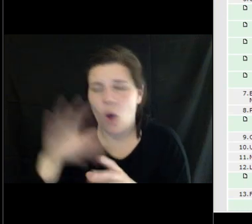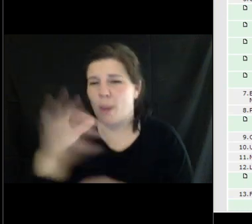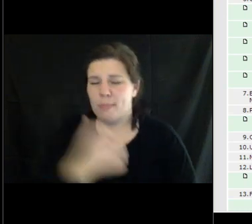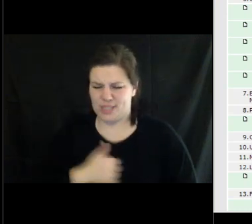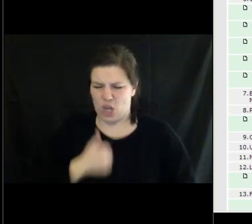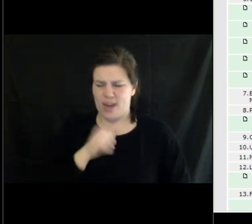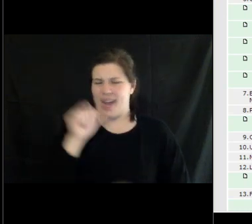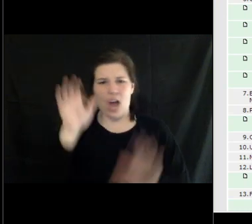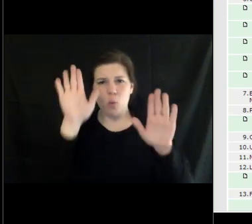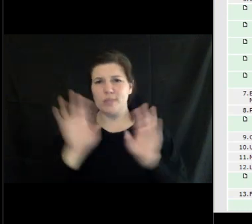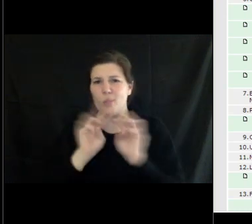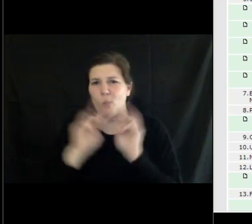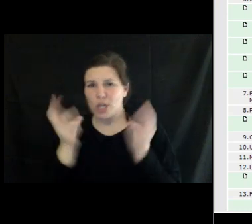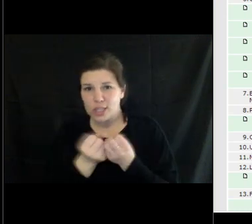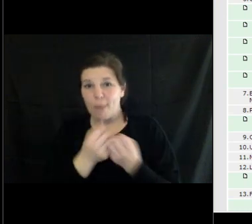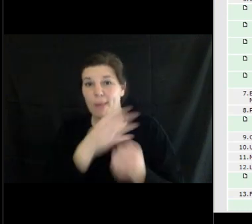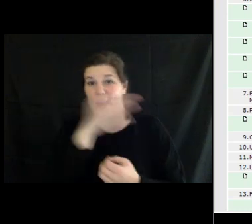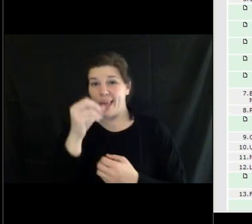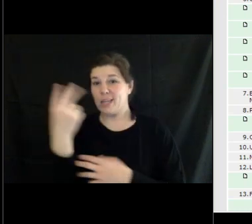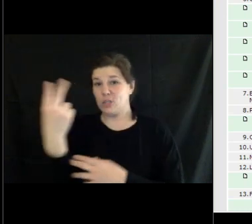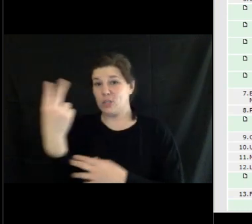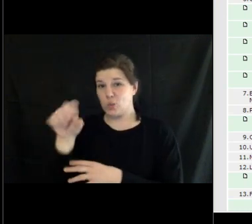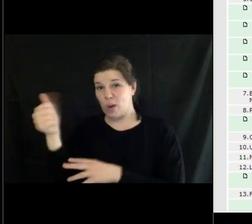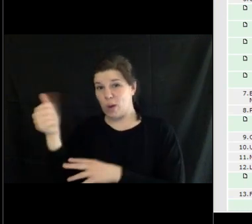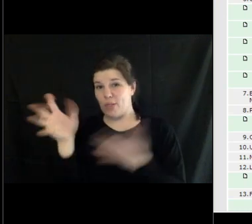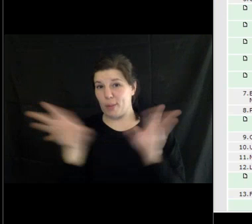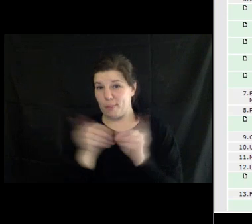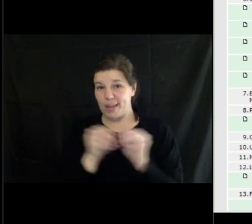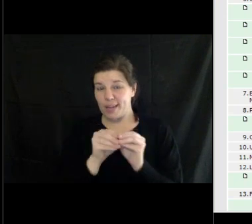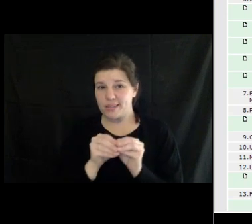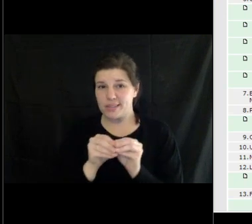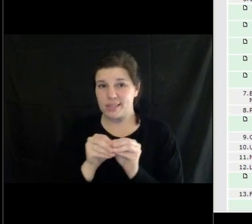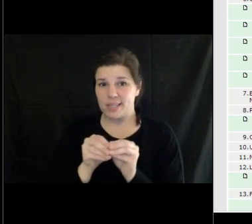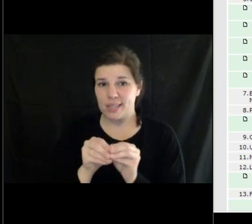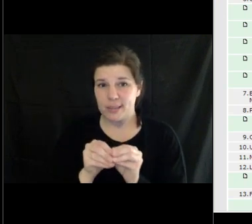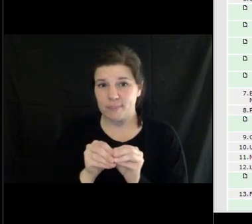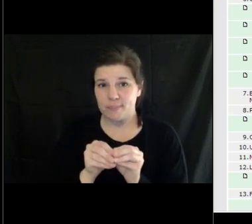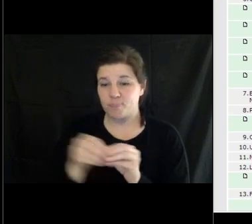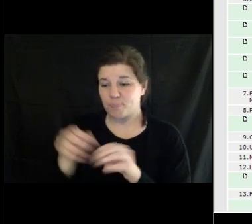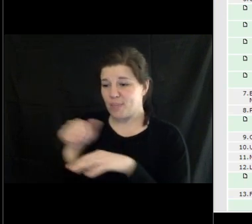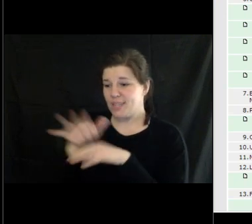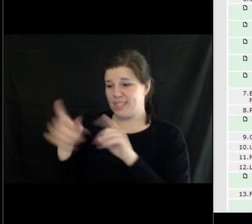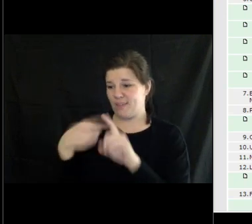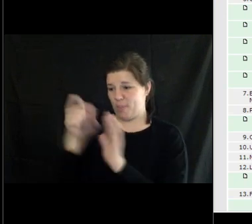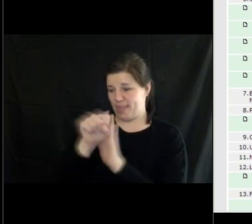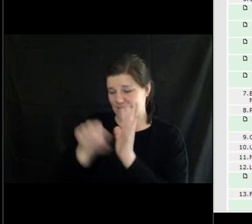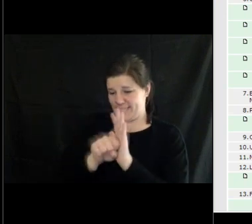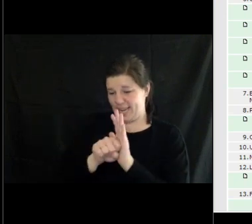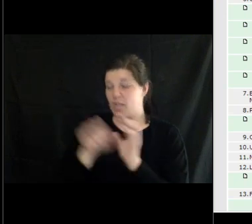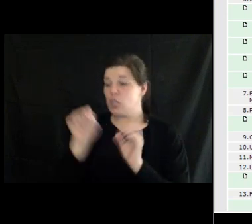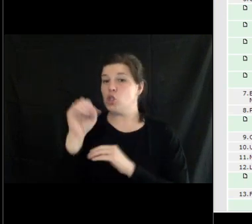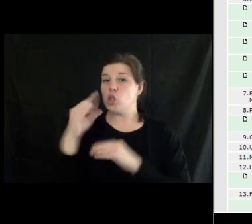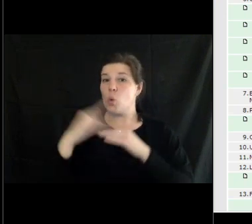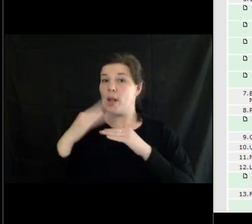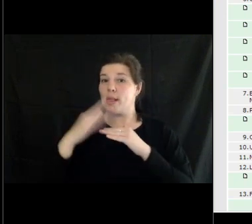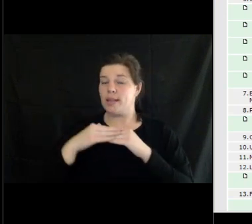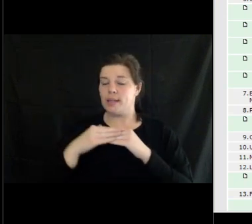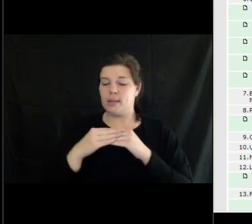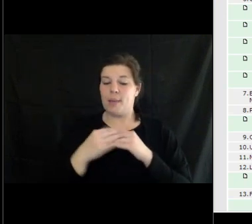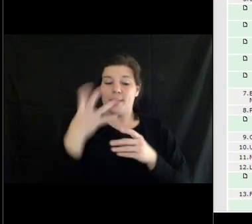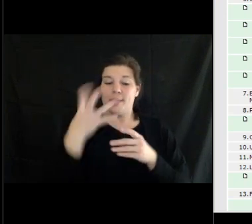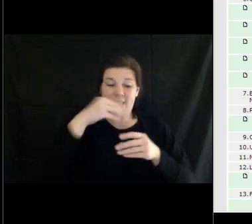report for the commission regarding those 11 incentives set out by the state. So at least 3 in-person meetings plus 2